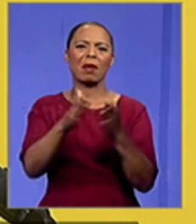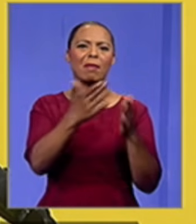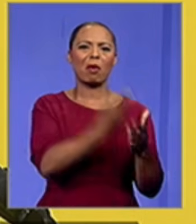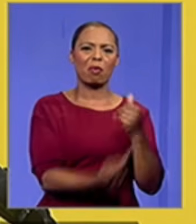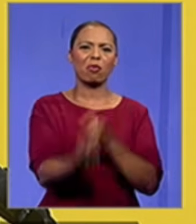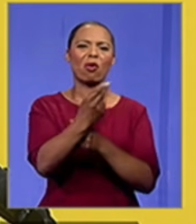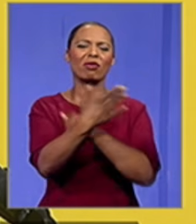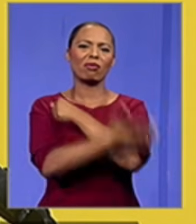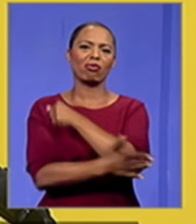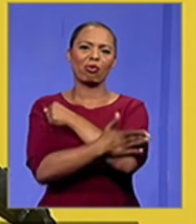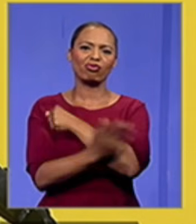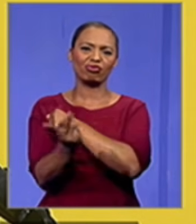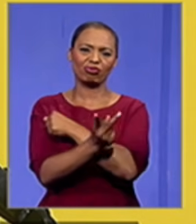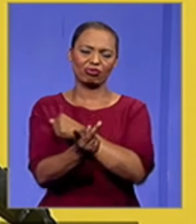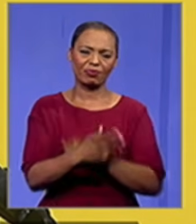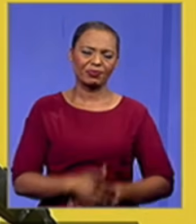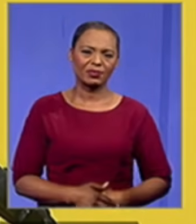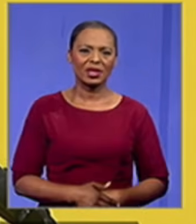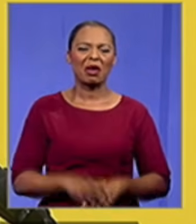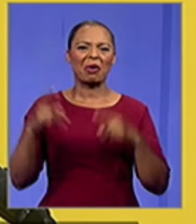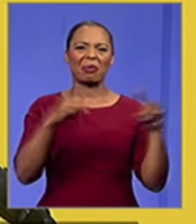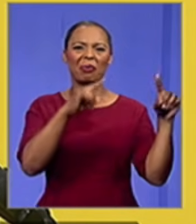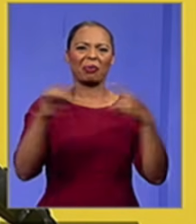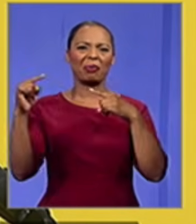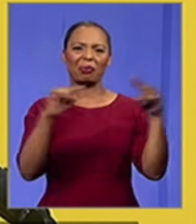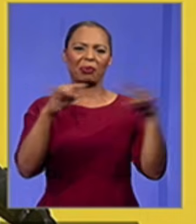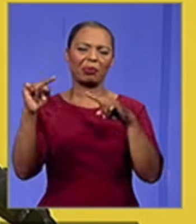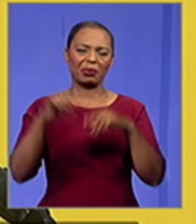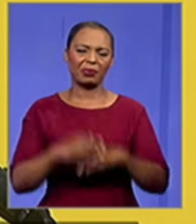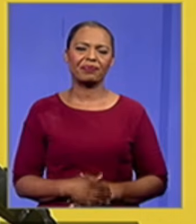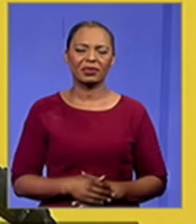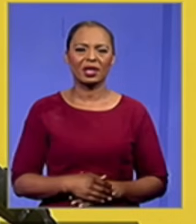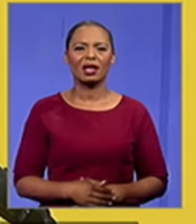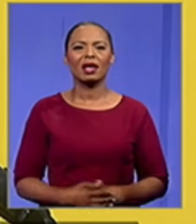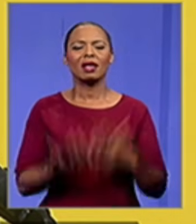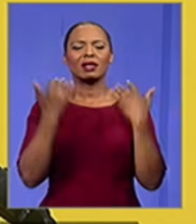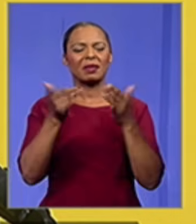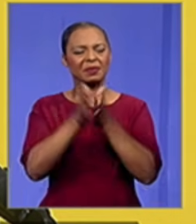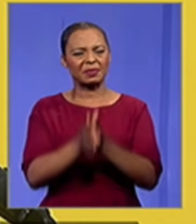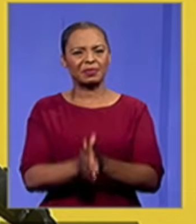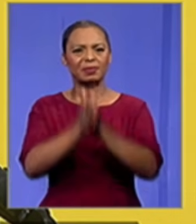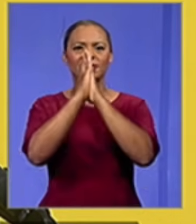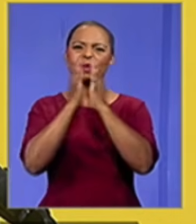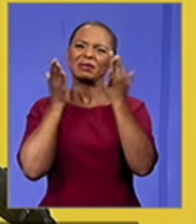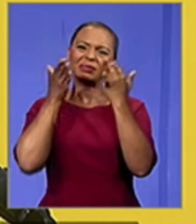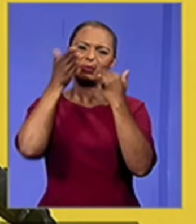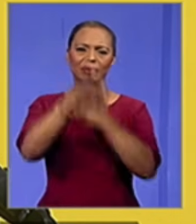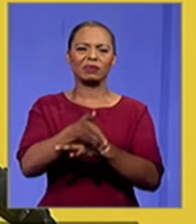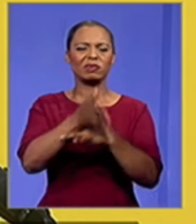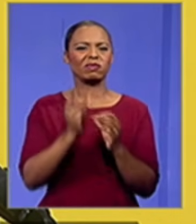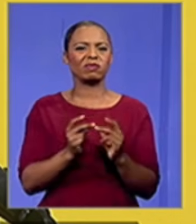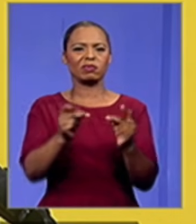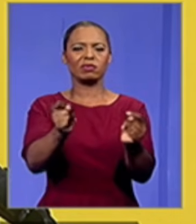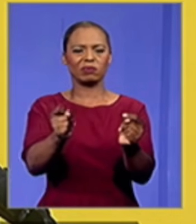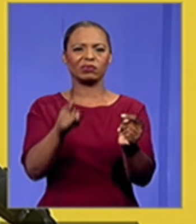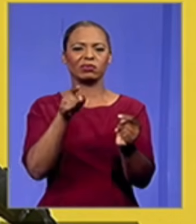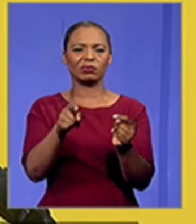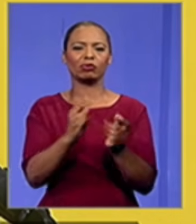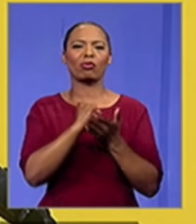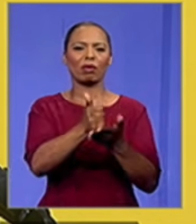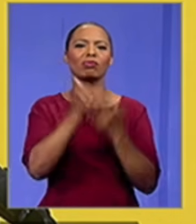may I add, of this conflict, and called for the immediate cessation of these